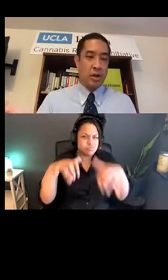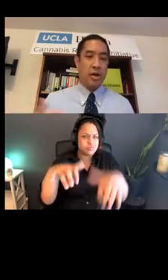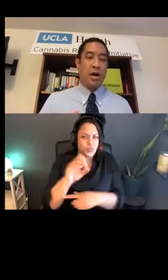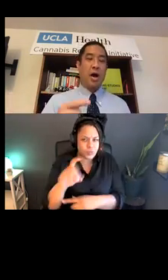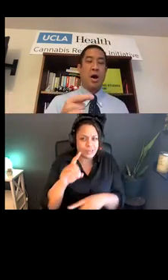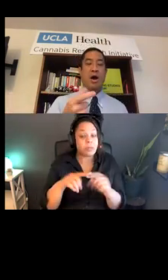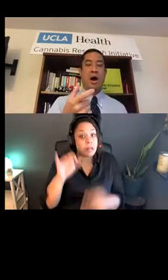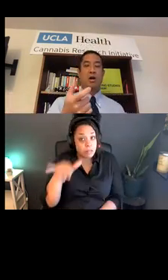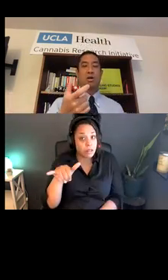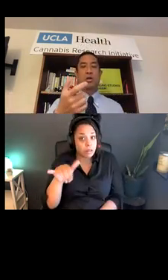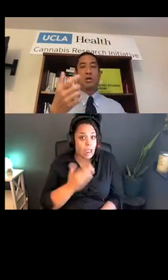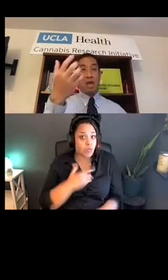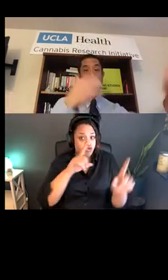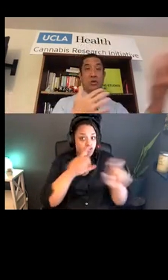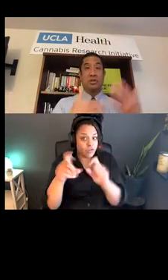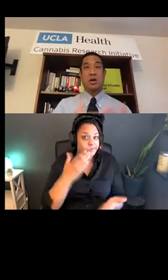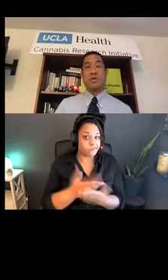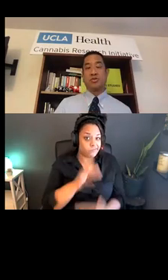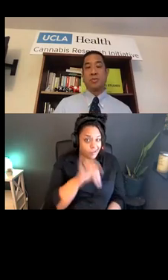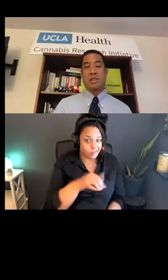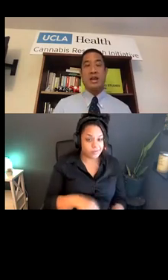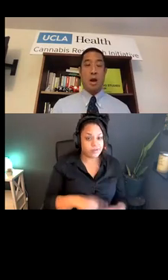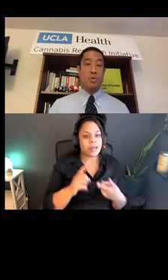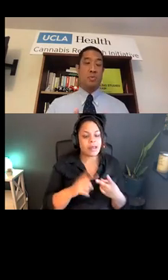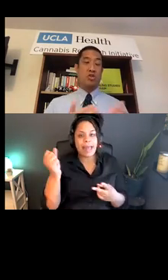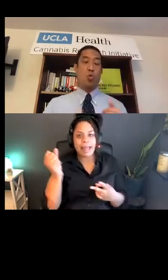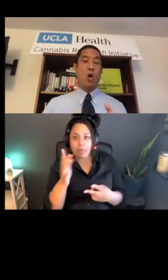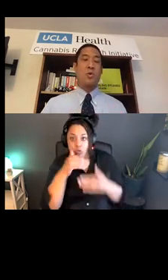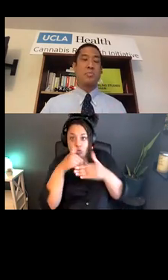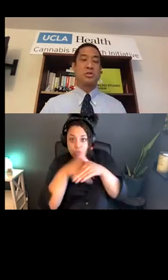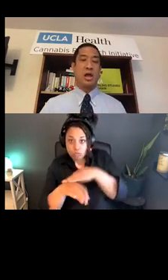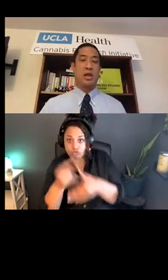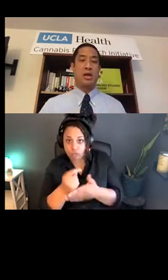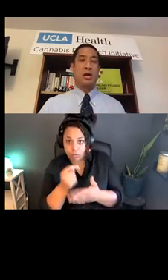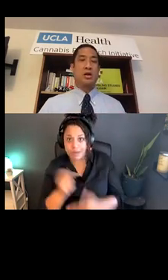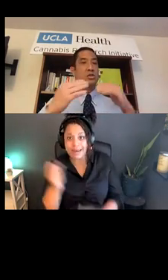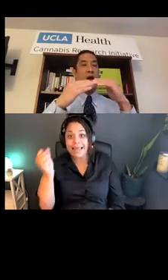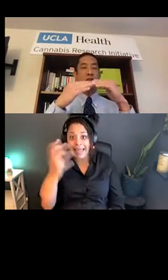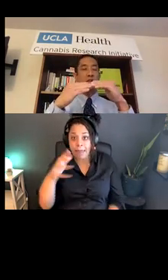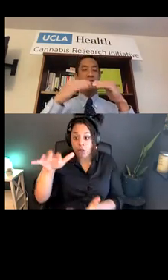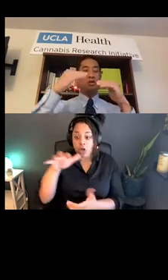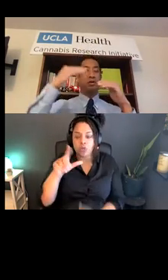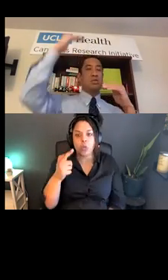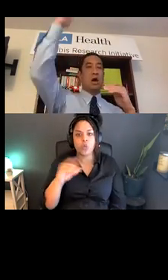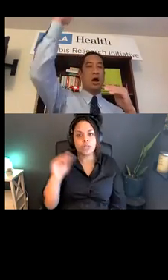showing. Among our gamblers that come into treatment, that number is about 21%. So it's not significantly much higher. It's